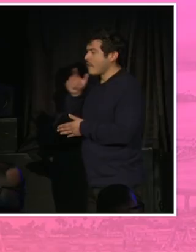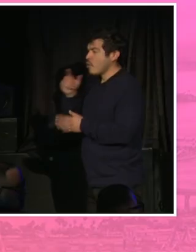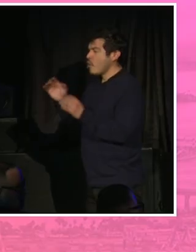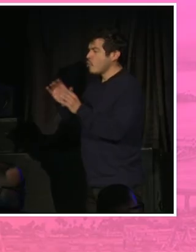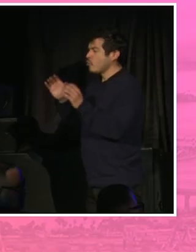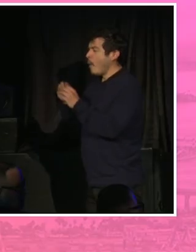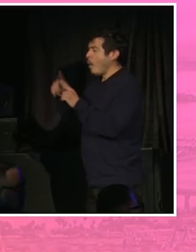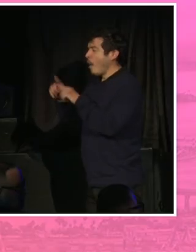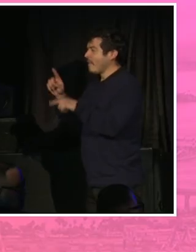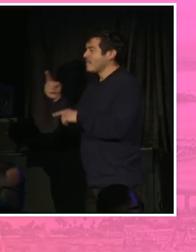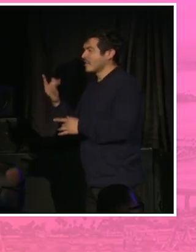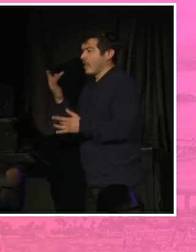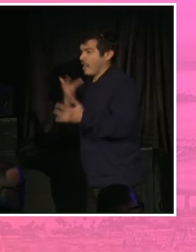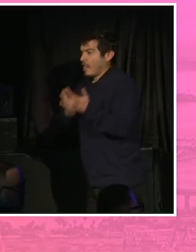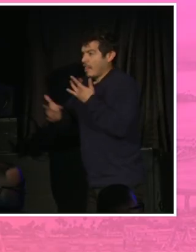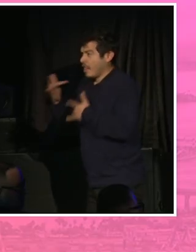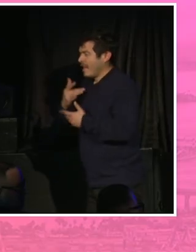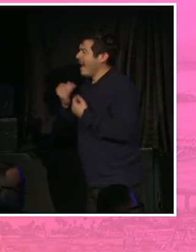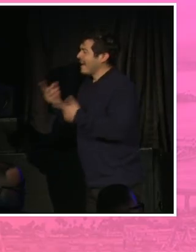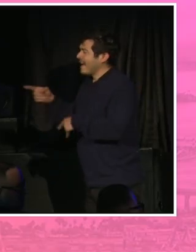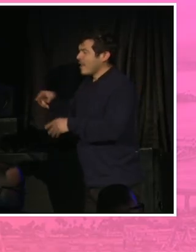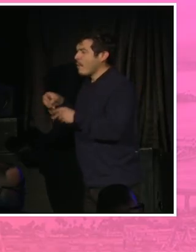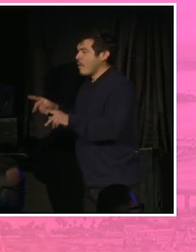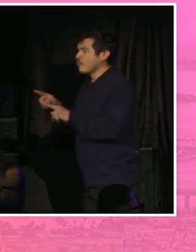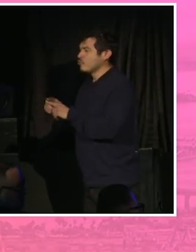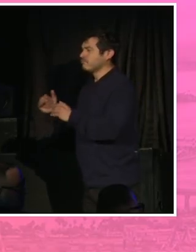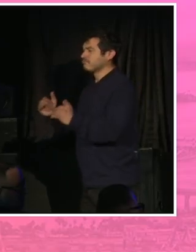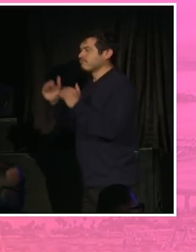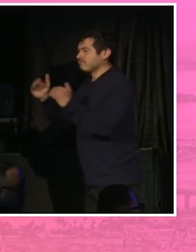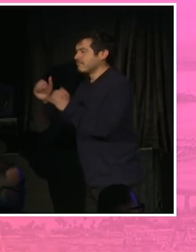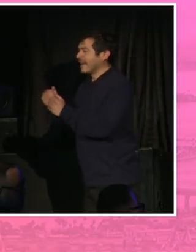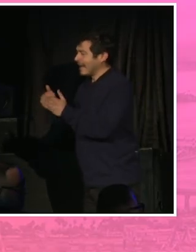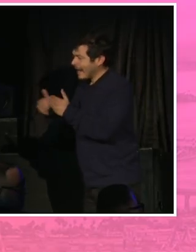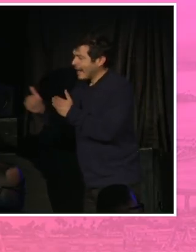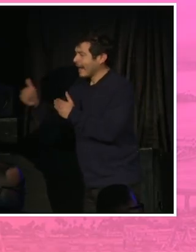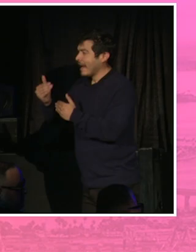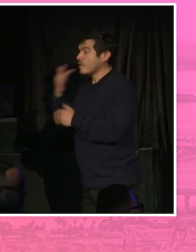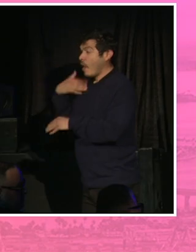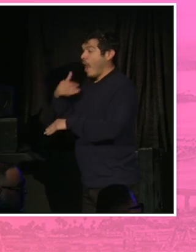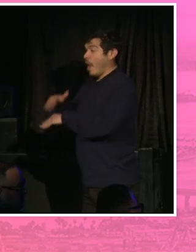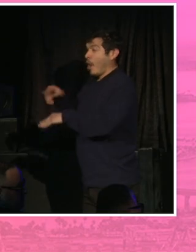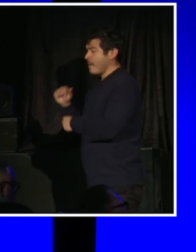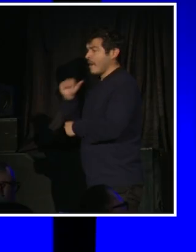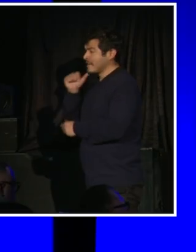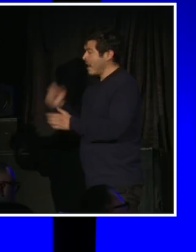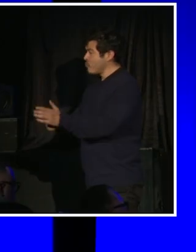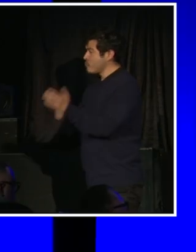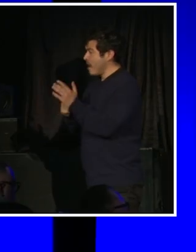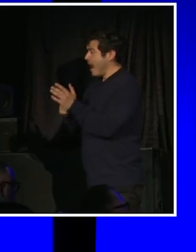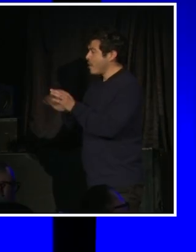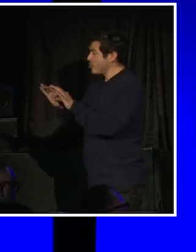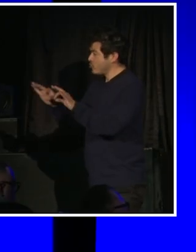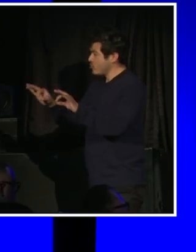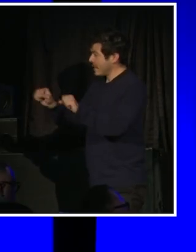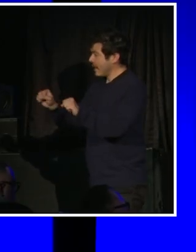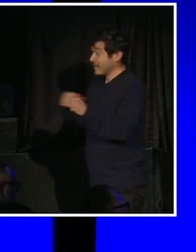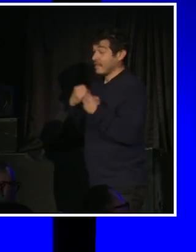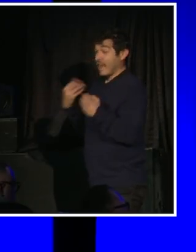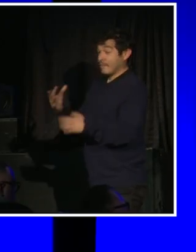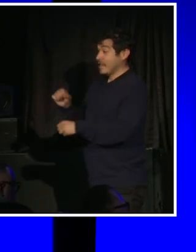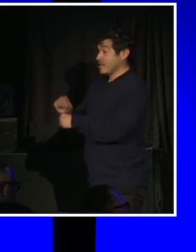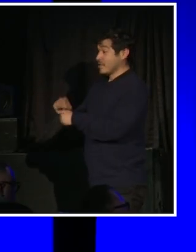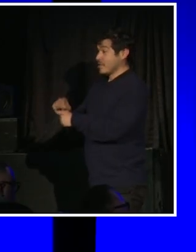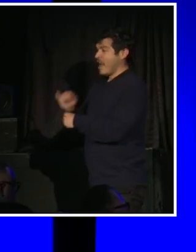beyond. Top priorities included growth in housing for seniors and first-time homebuyers, restructuring the city's